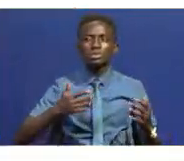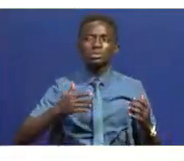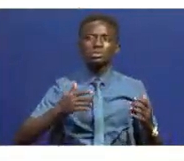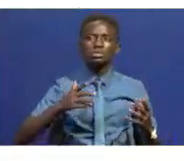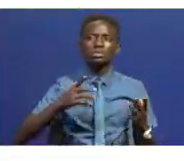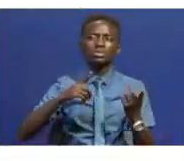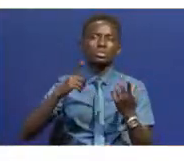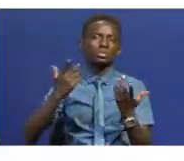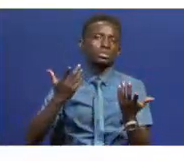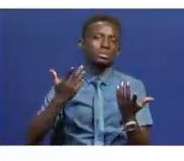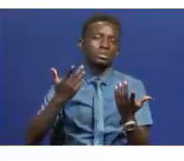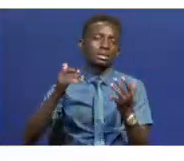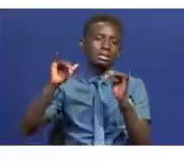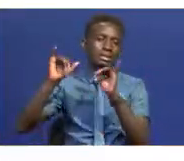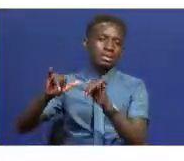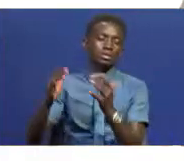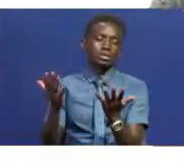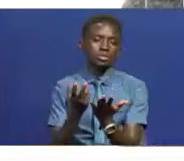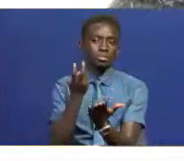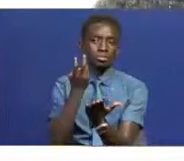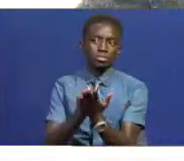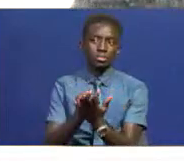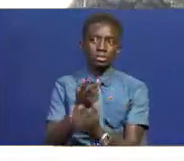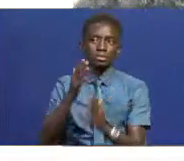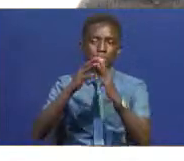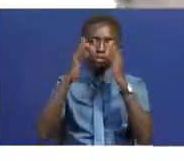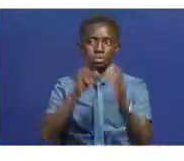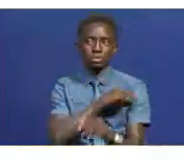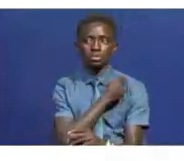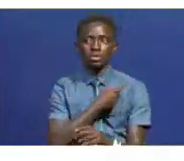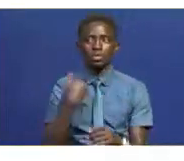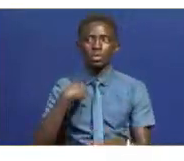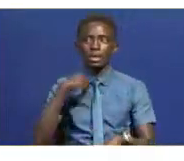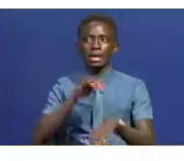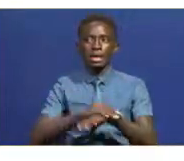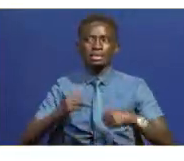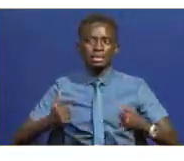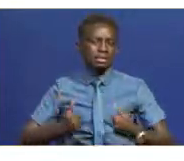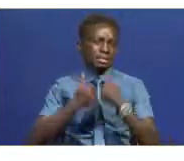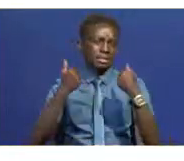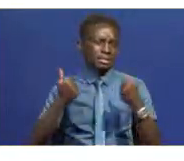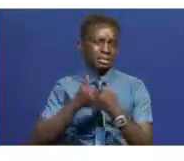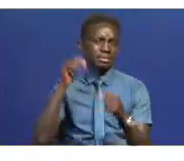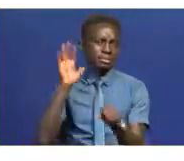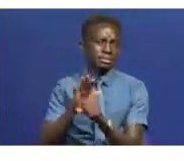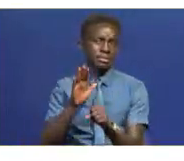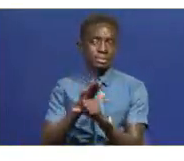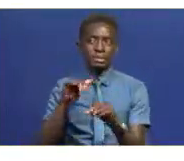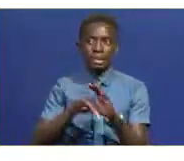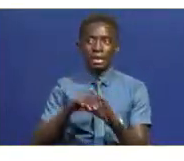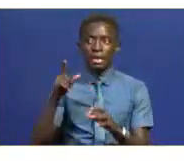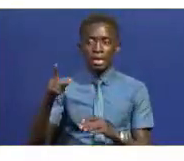Lifaro tumepata accident mingi sana kwa hii bridge. So